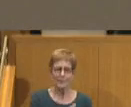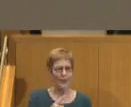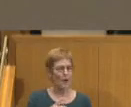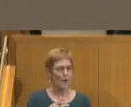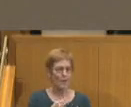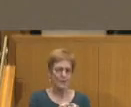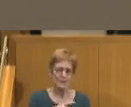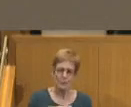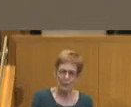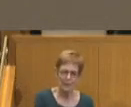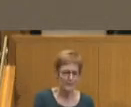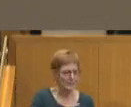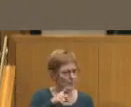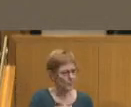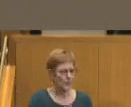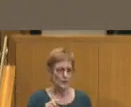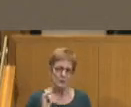And to Madam Mayor,